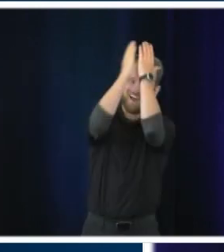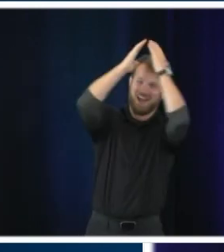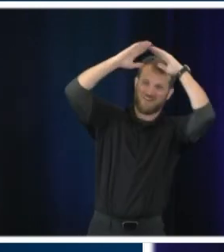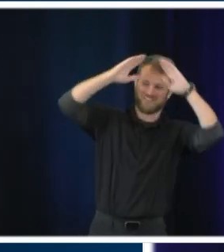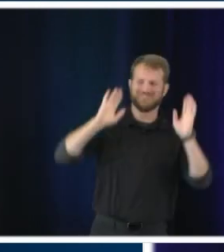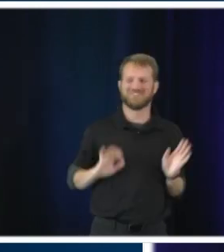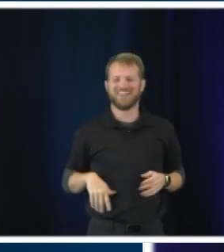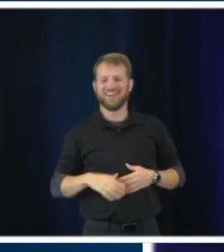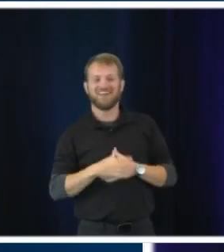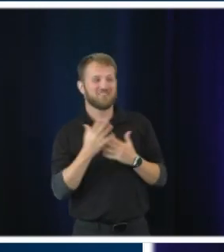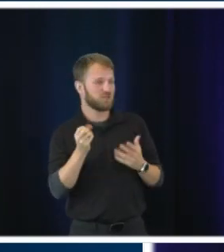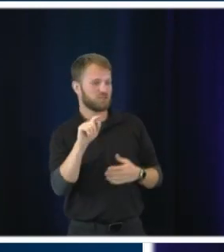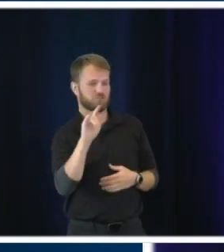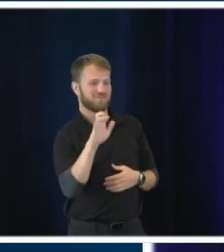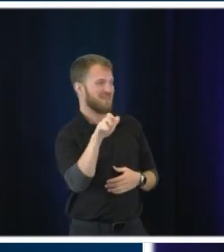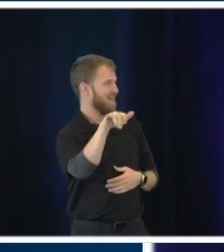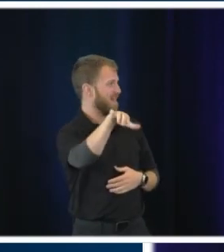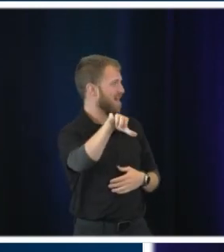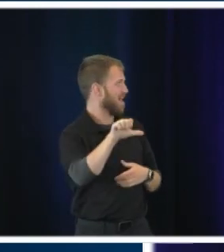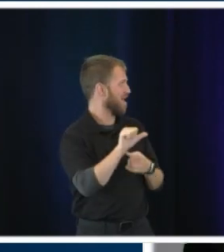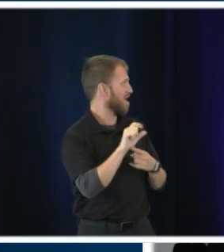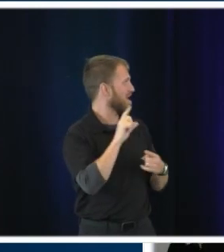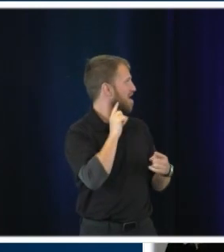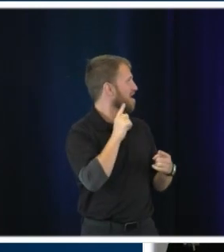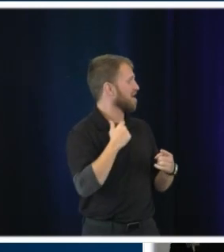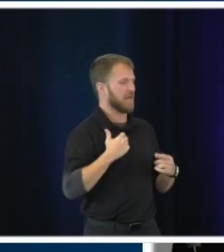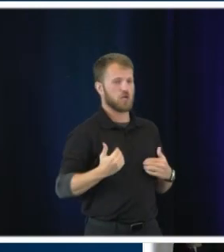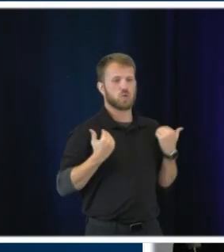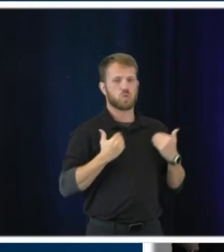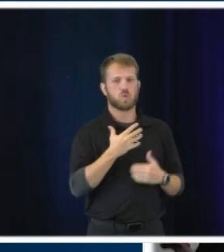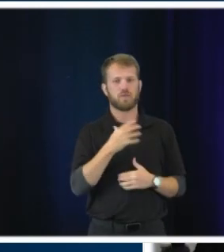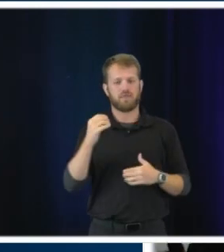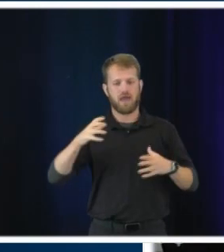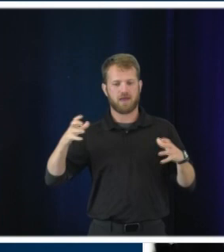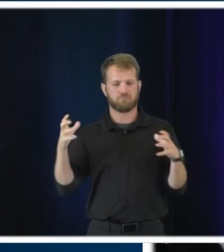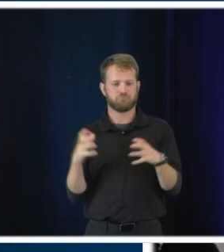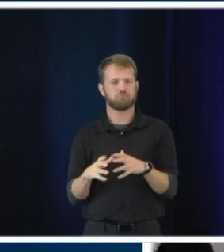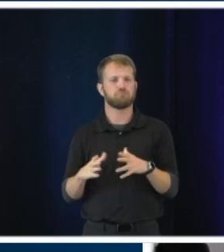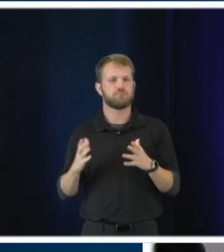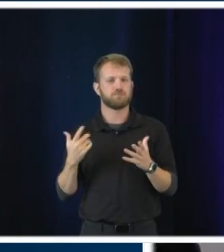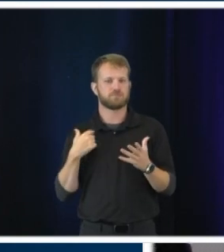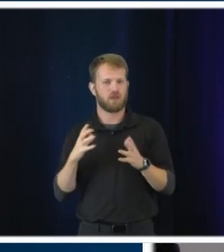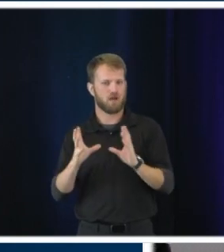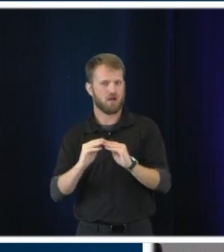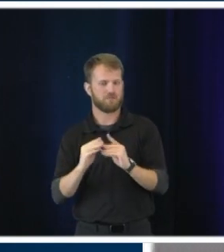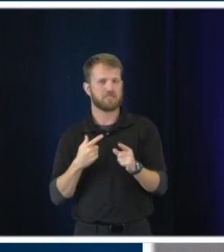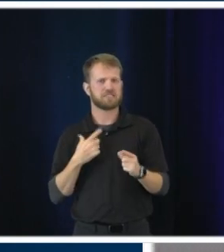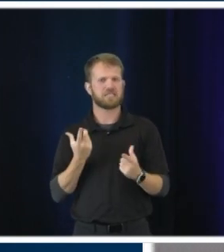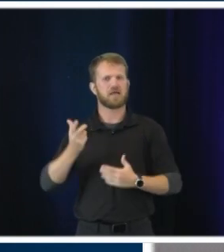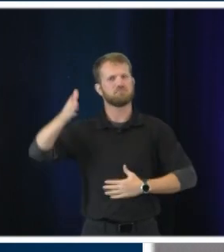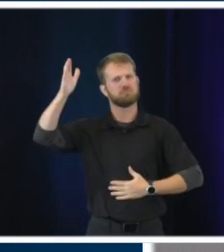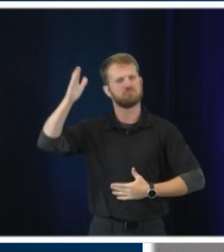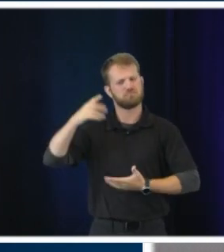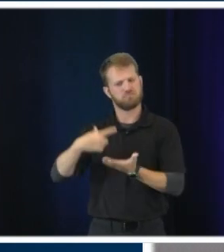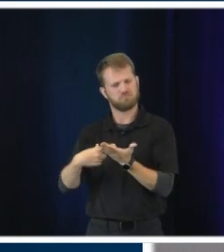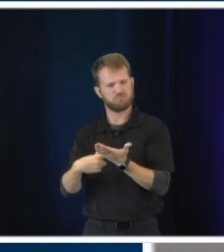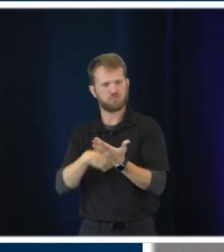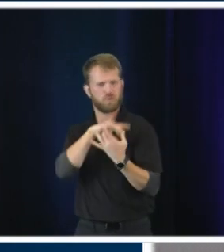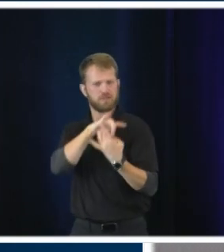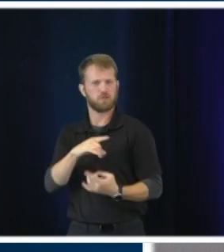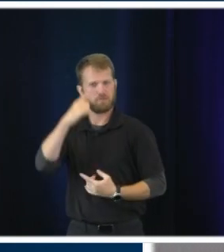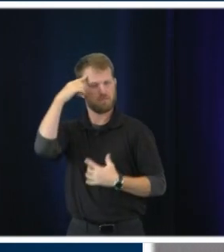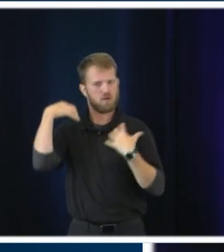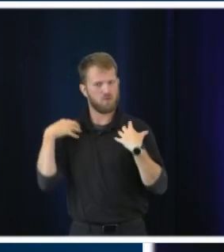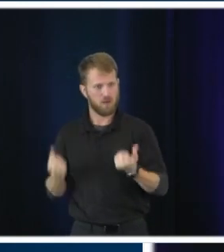Trijana organized a youth and refugee mental health conference. The event provided a platform for discussions on mental health,